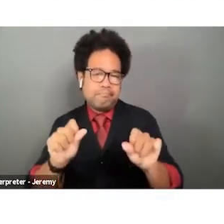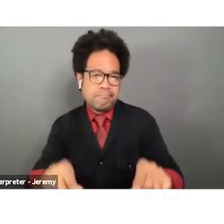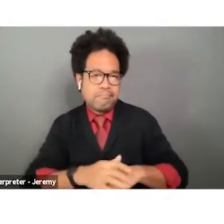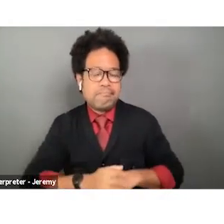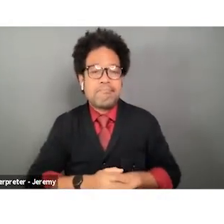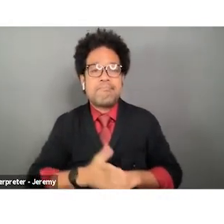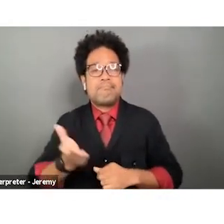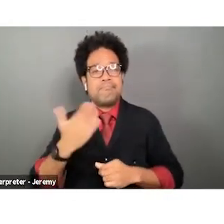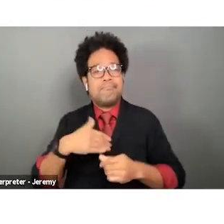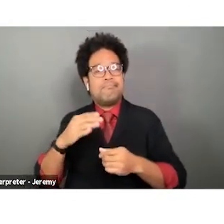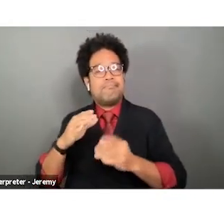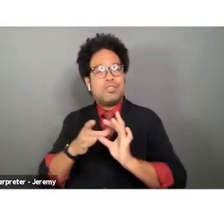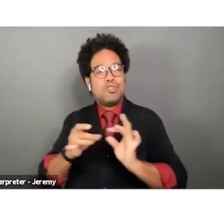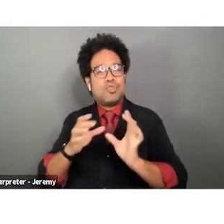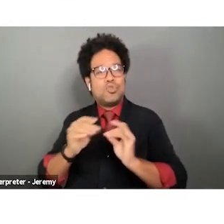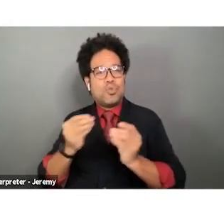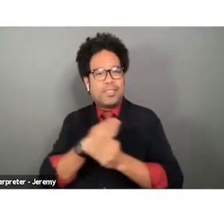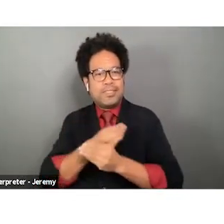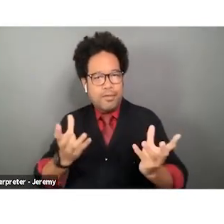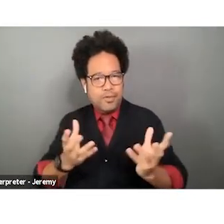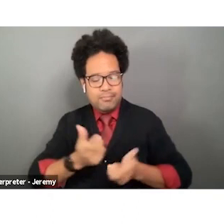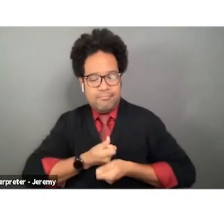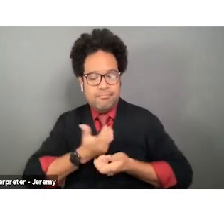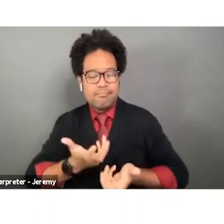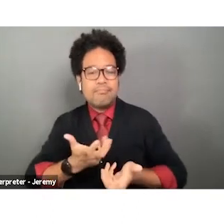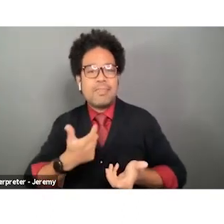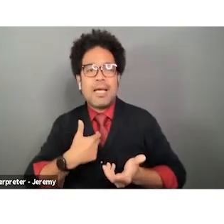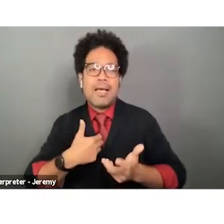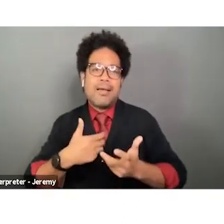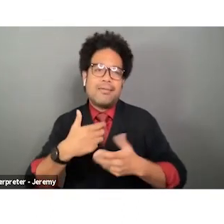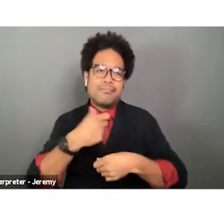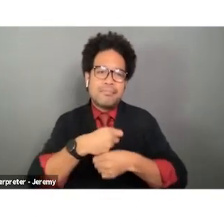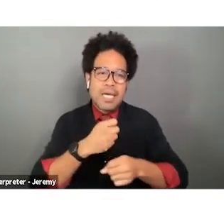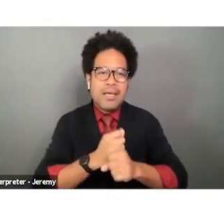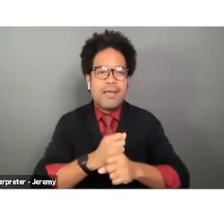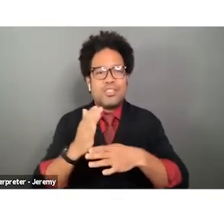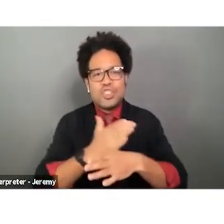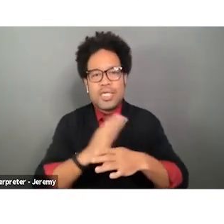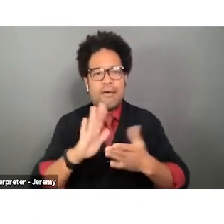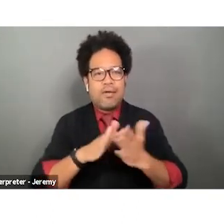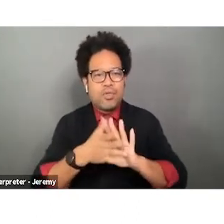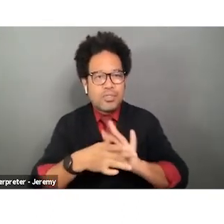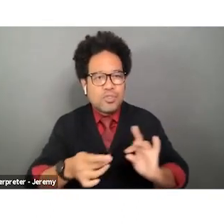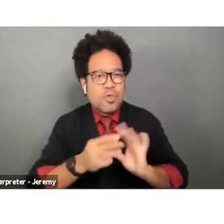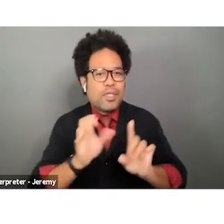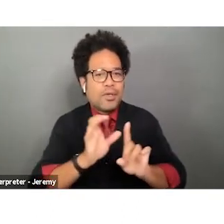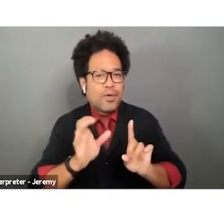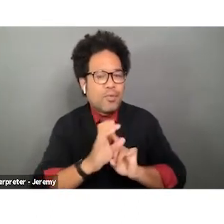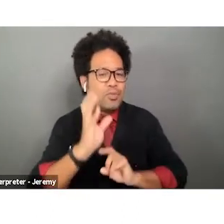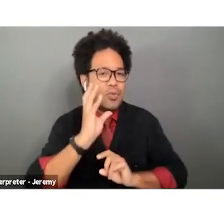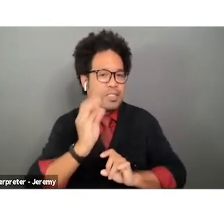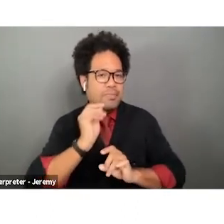The storytellers. I craft and share our community stories, cultures, experiences, histories, and possibilities through art,